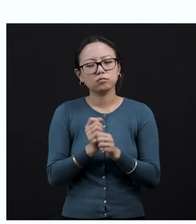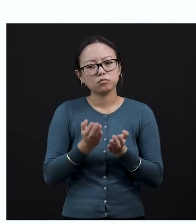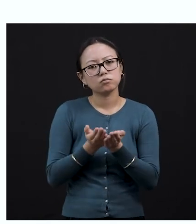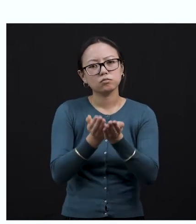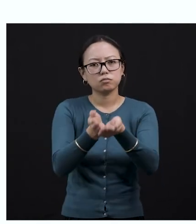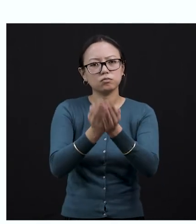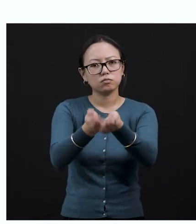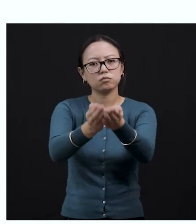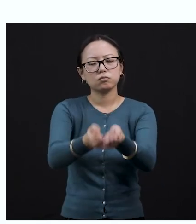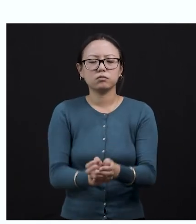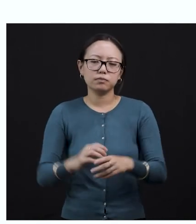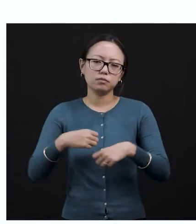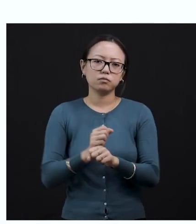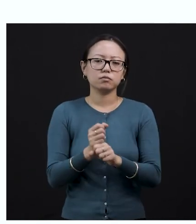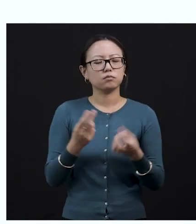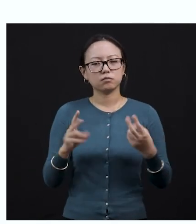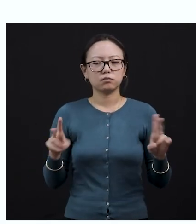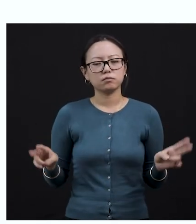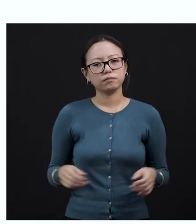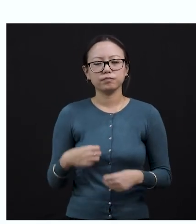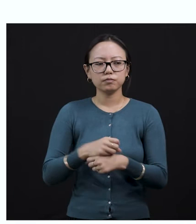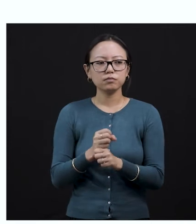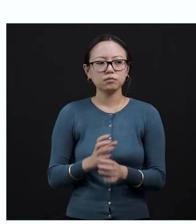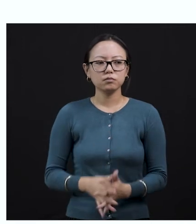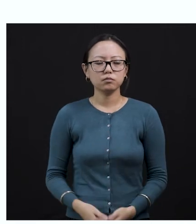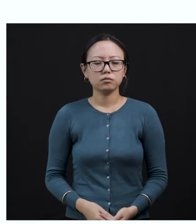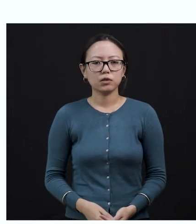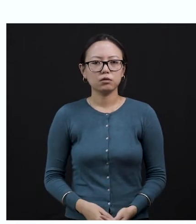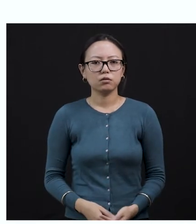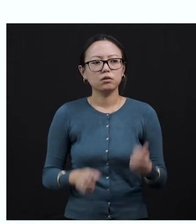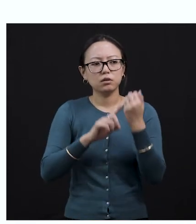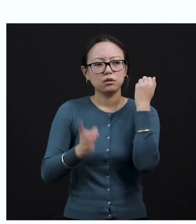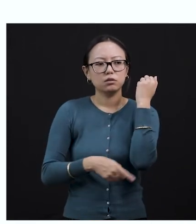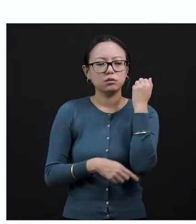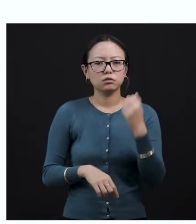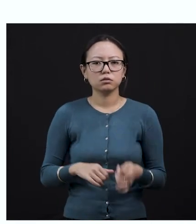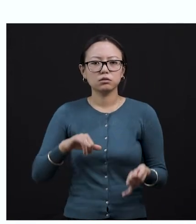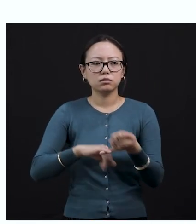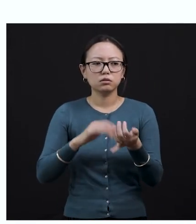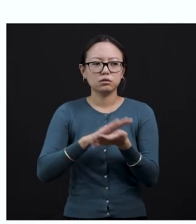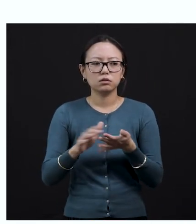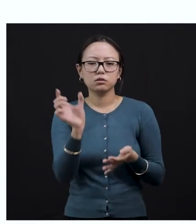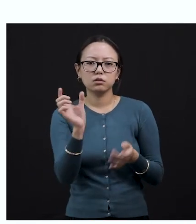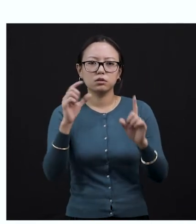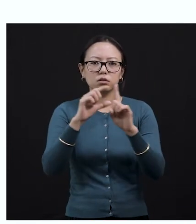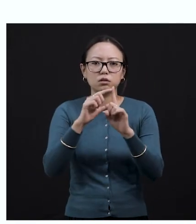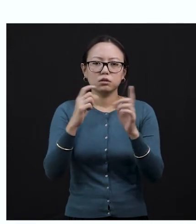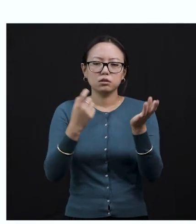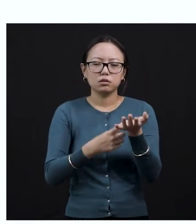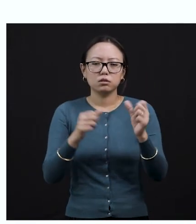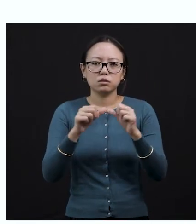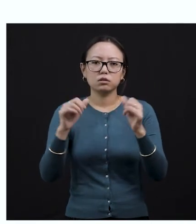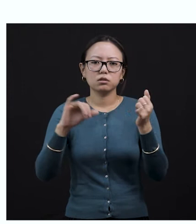other utensils for the society. Now talking about the last one, the Shudras, they had the